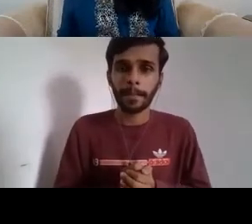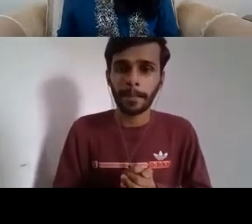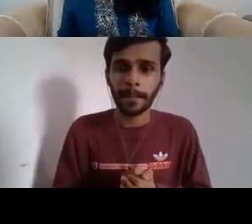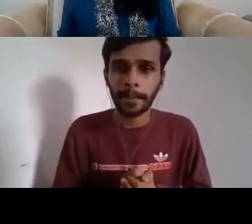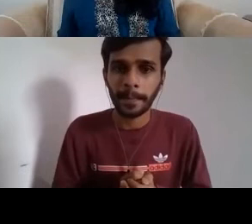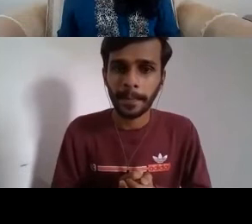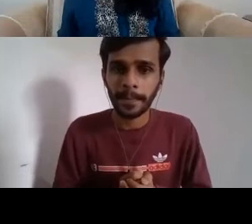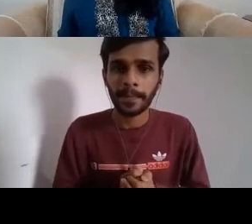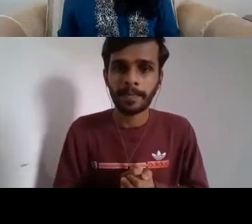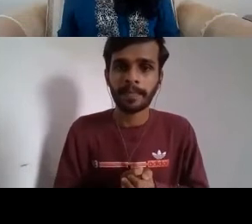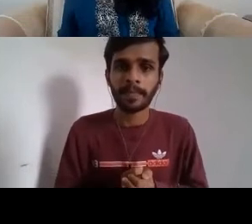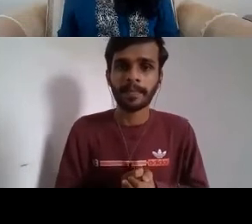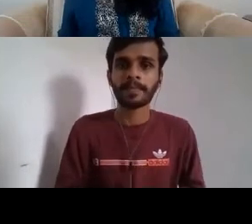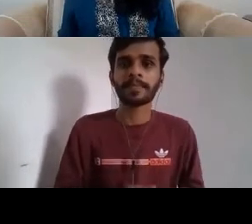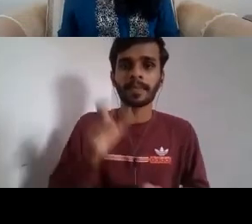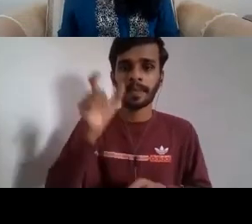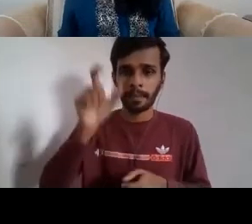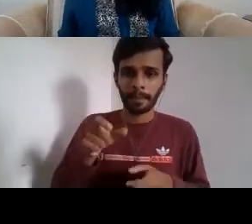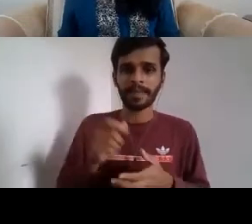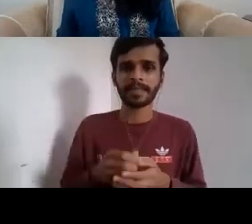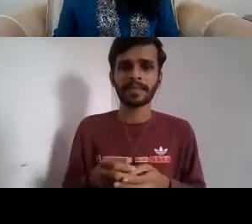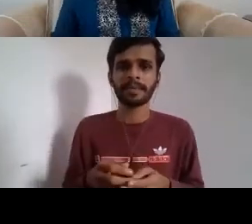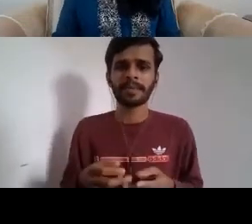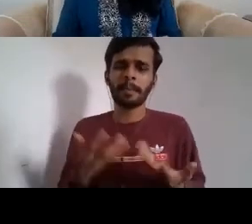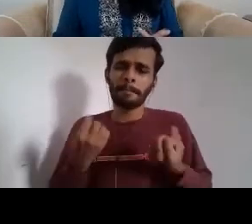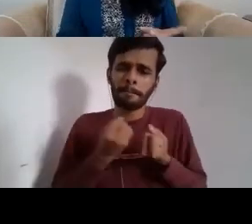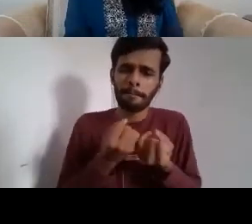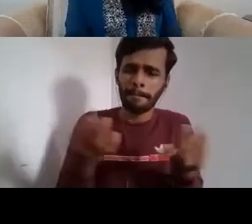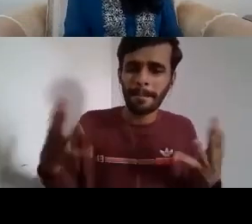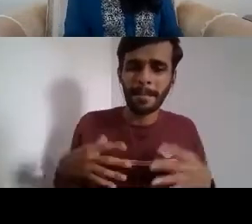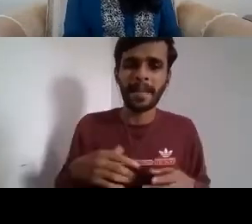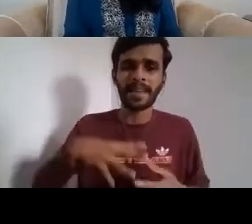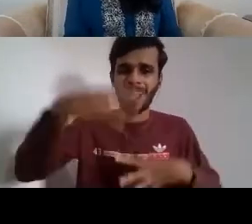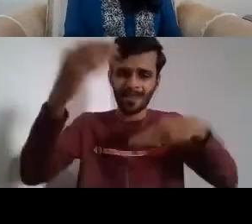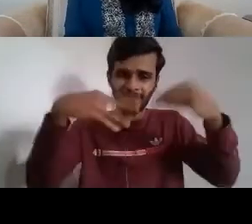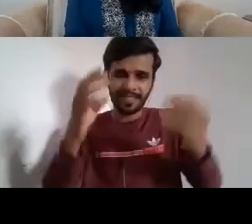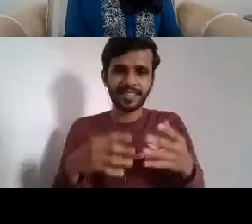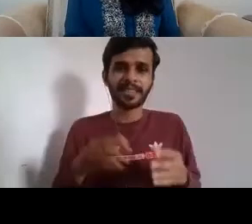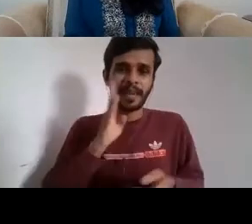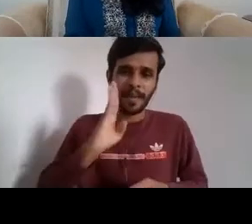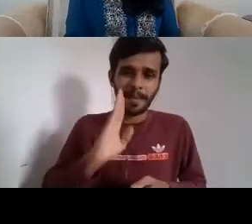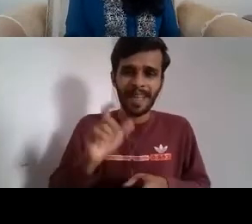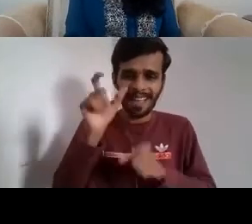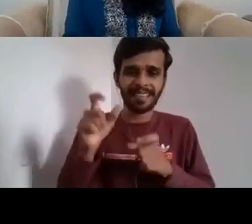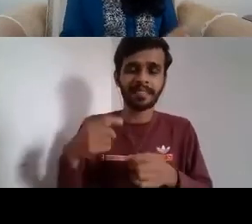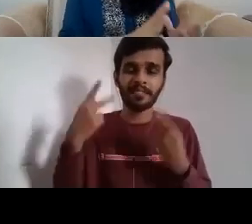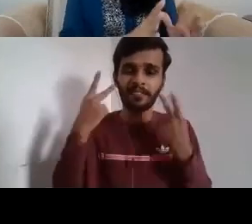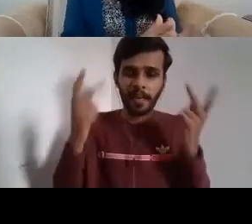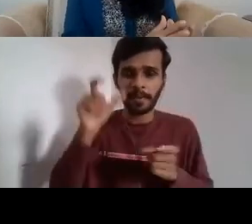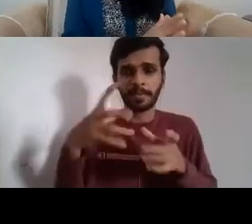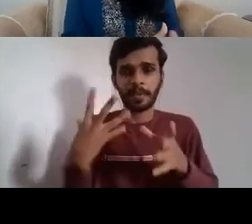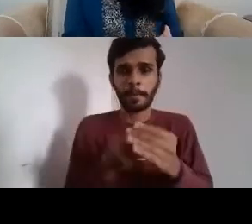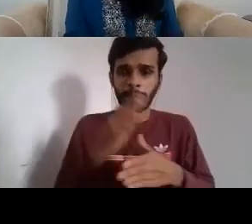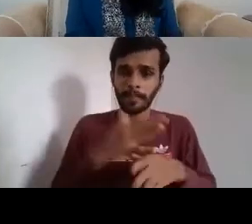Although he had worked with many Western musicians, it's important to note that he was not